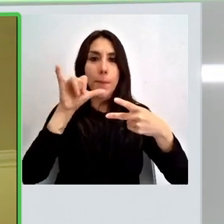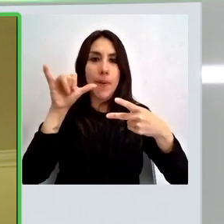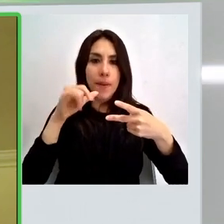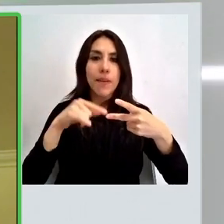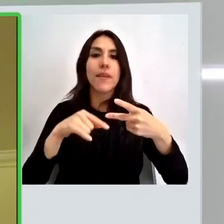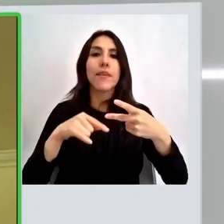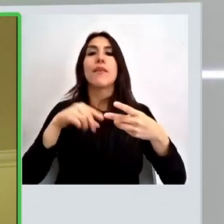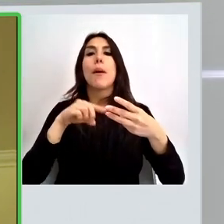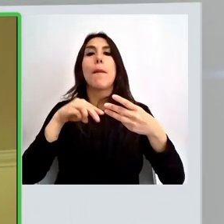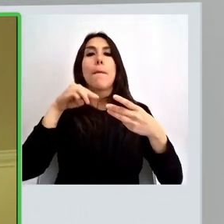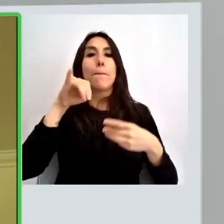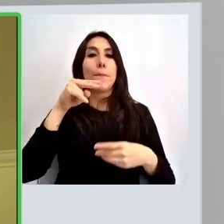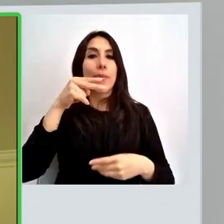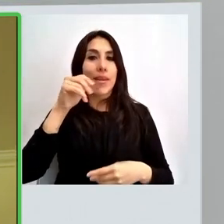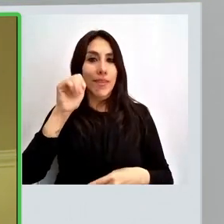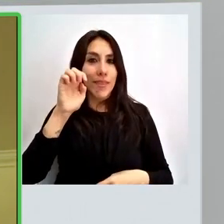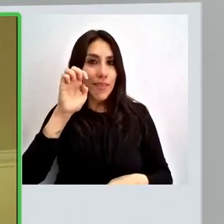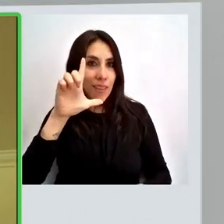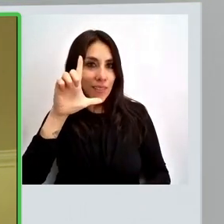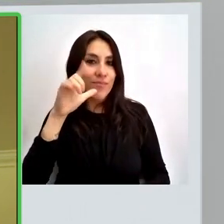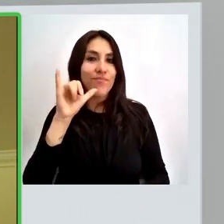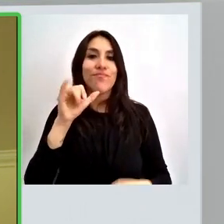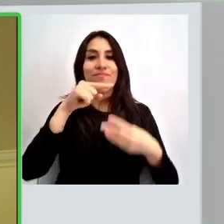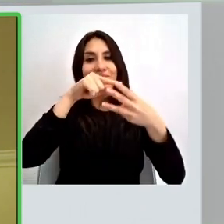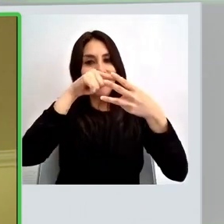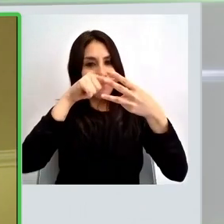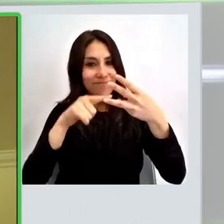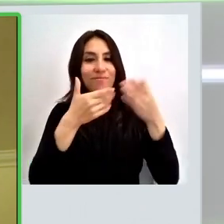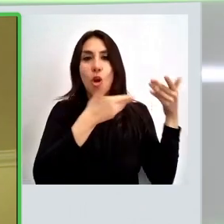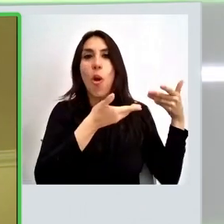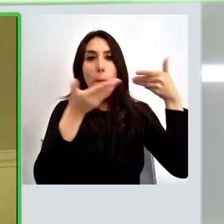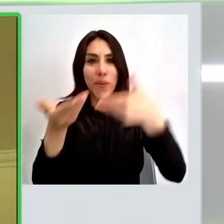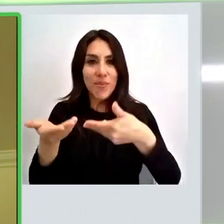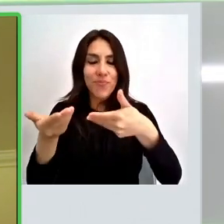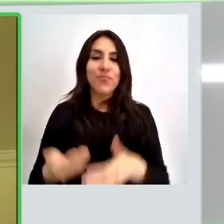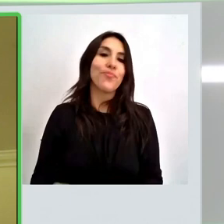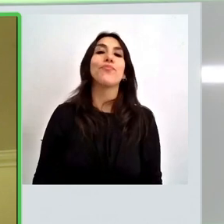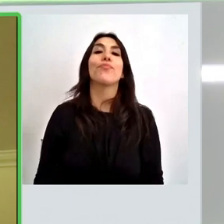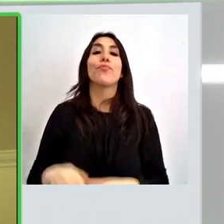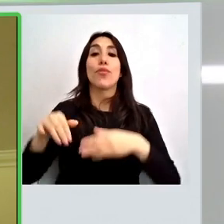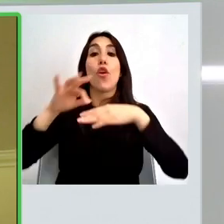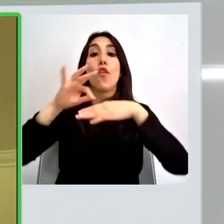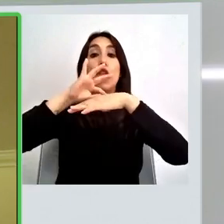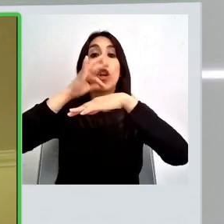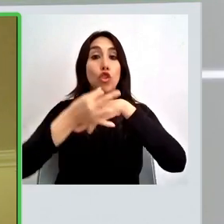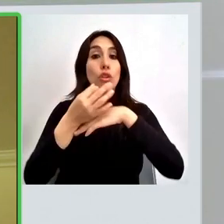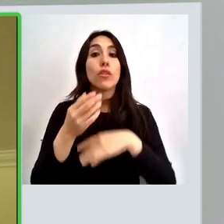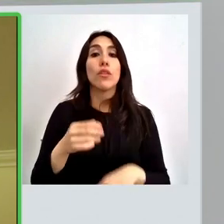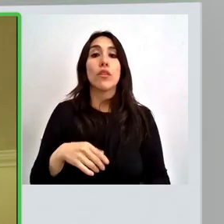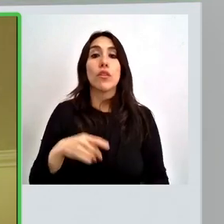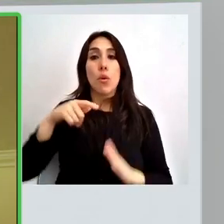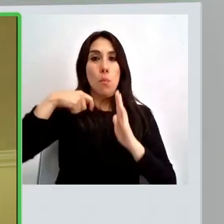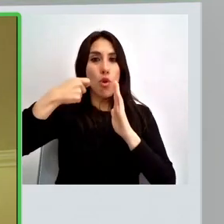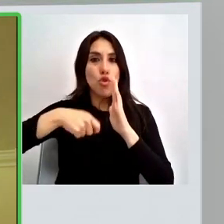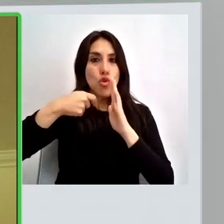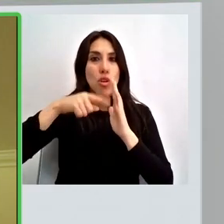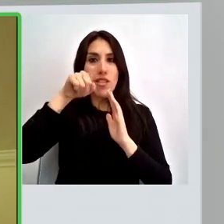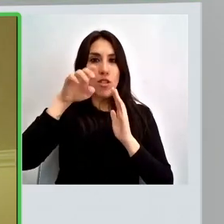Essel Foundation and their Zero Project. We are proud to be a partner with